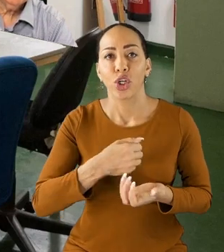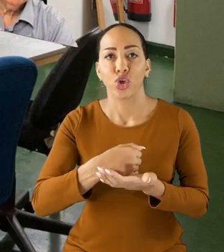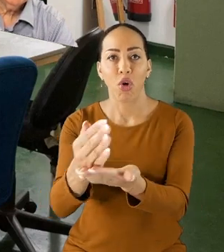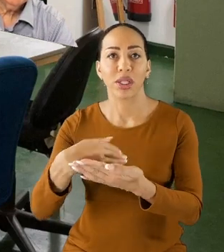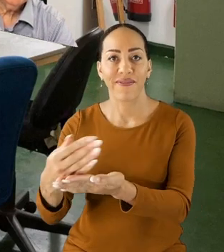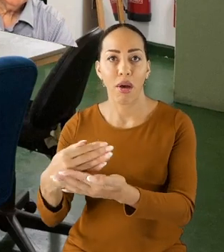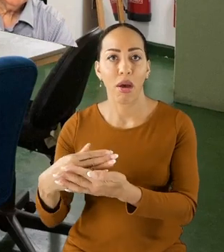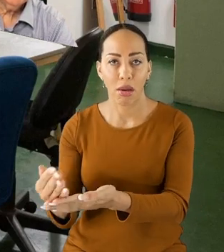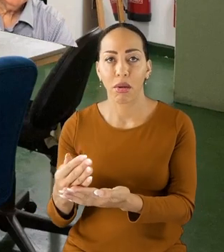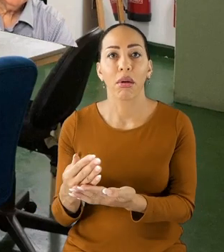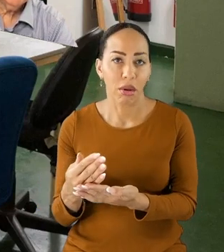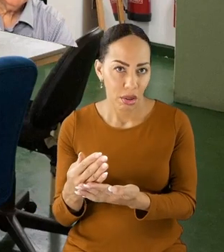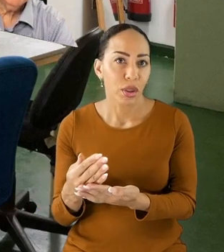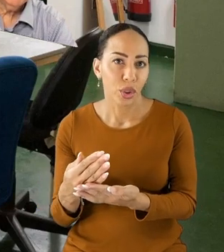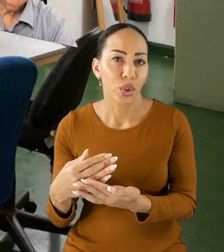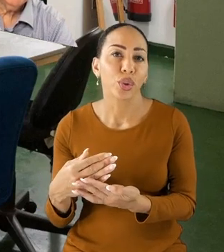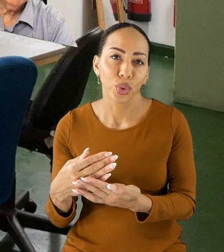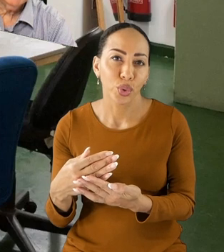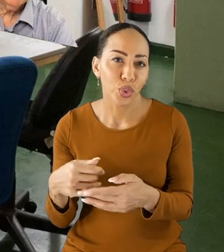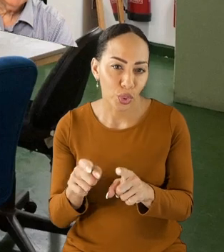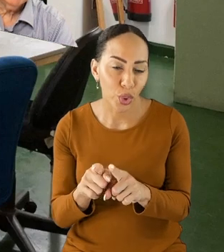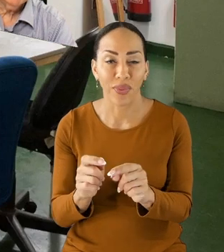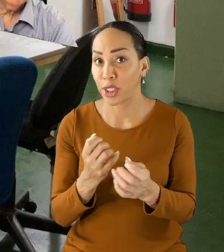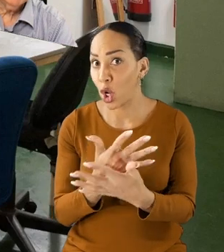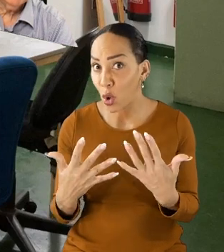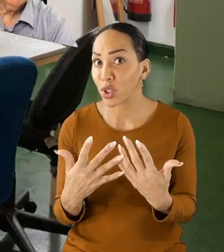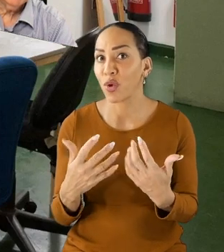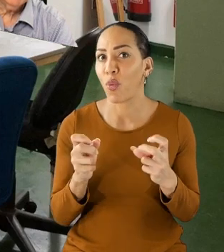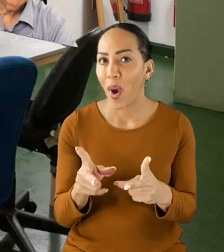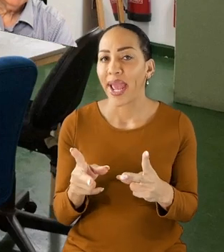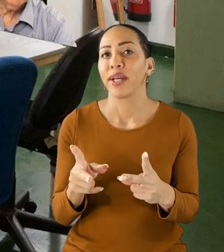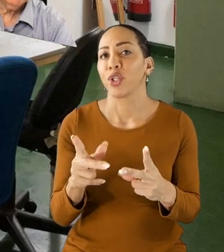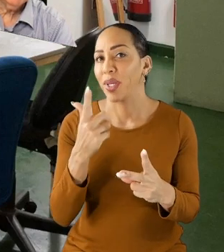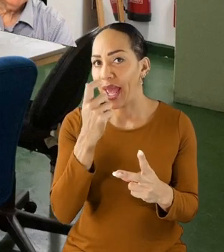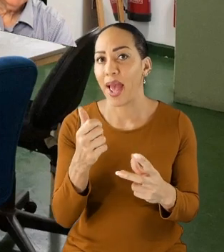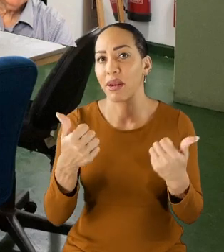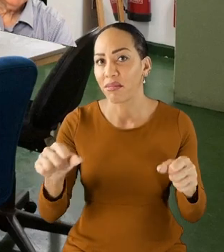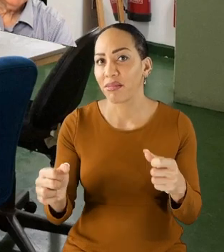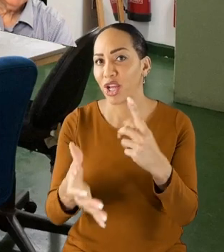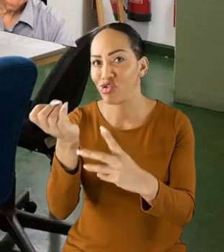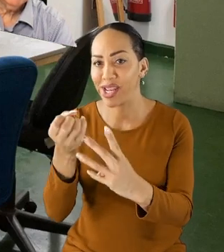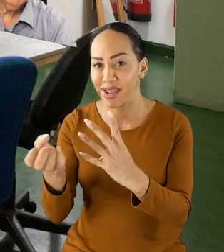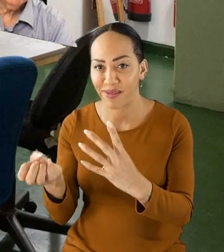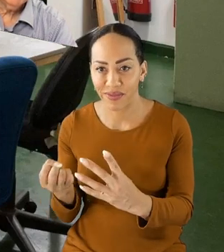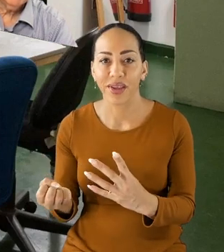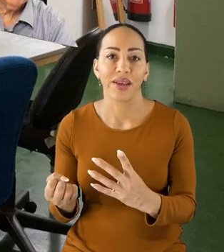technologies that we have available to us. So there is a lot we can do here, and I'm going to talk about some of those things later on,